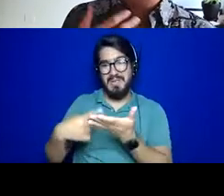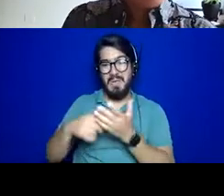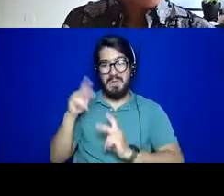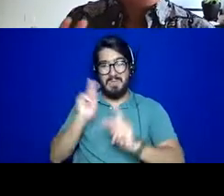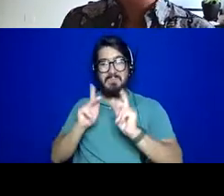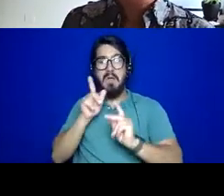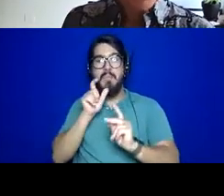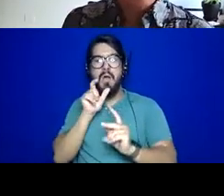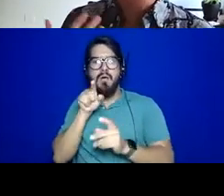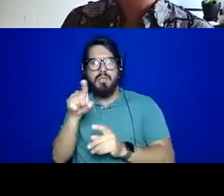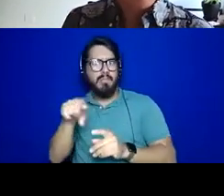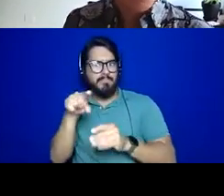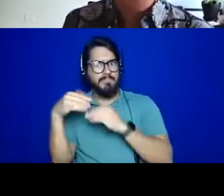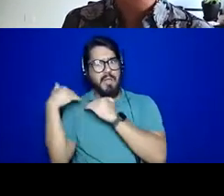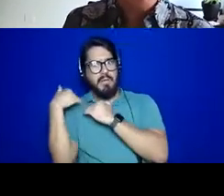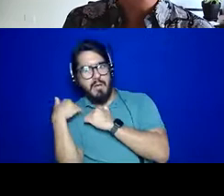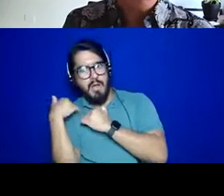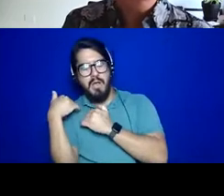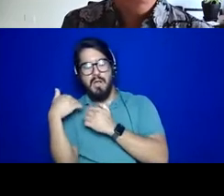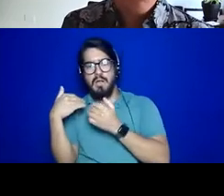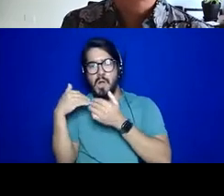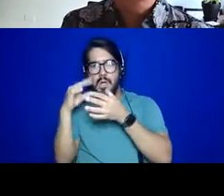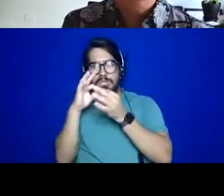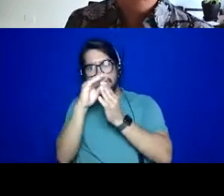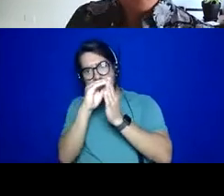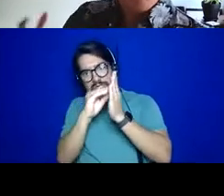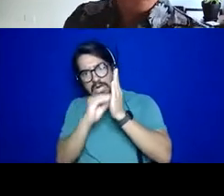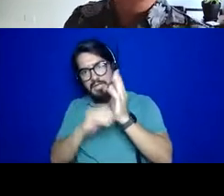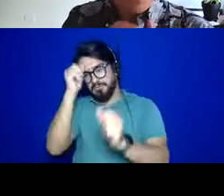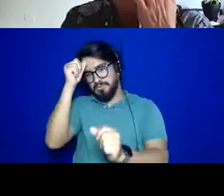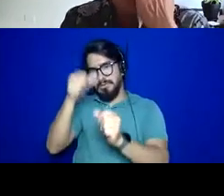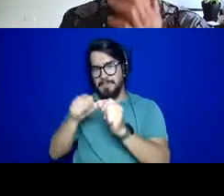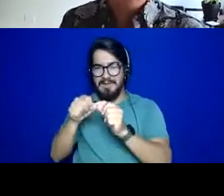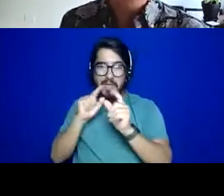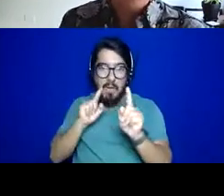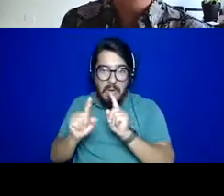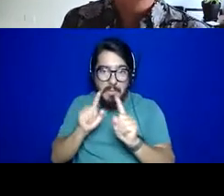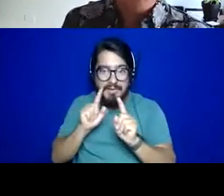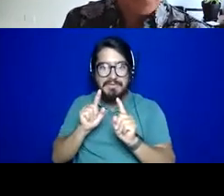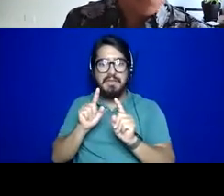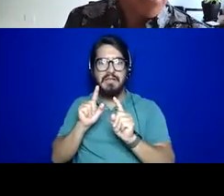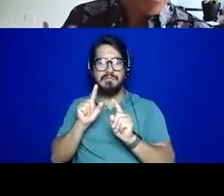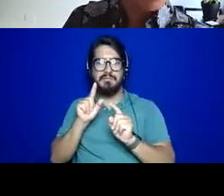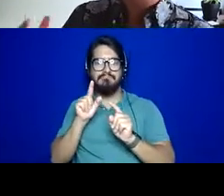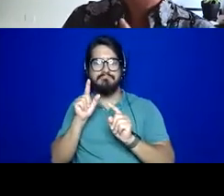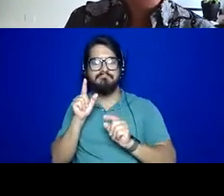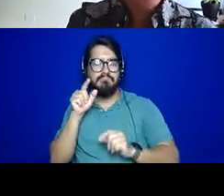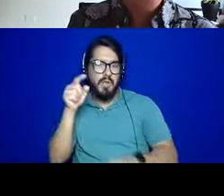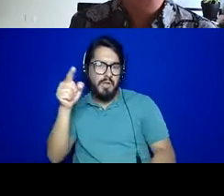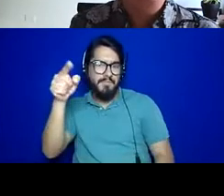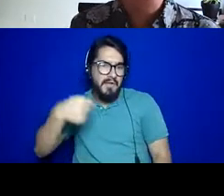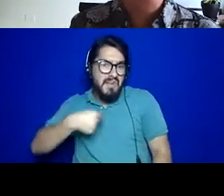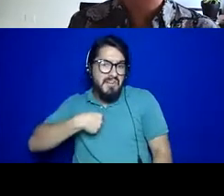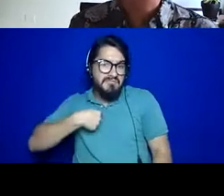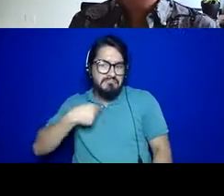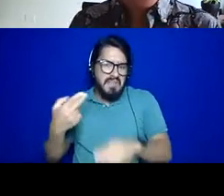threads as a reminder of a conversation. And so sometimes people need to keep them around or want to for that reason. But for me, it's not how I